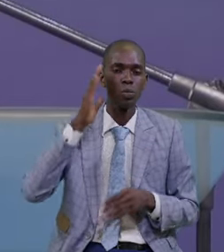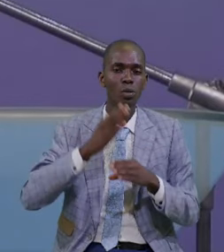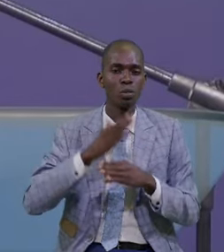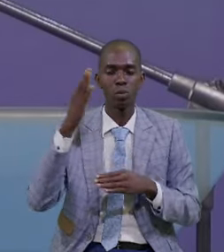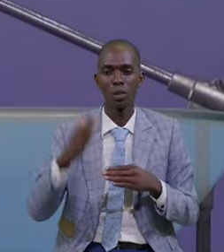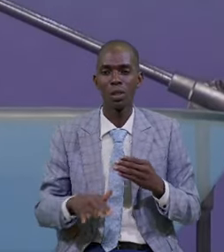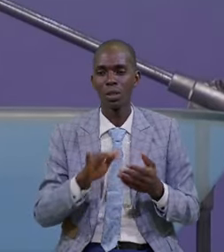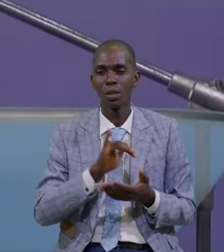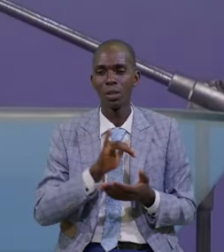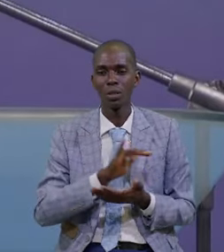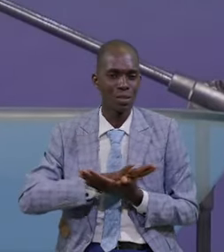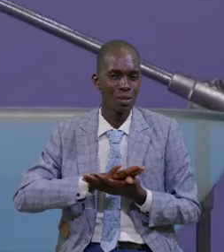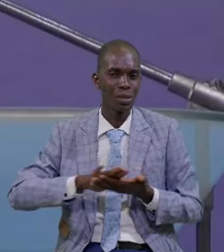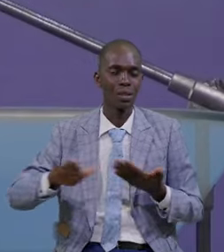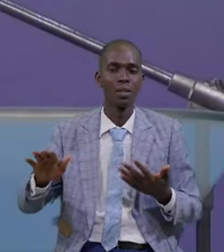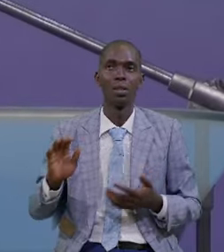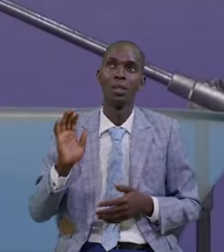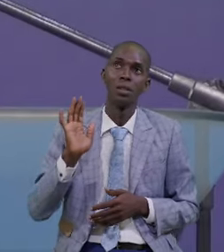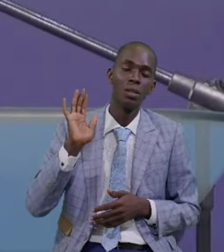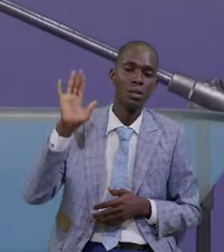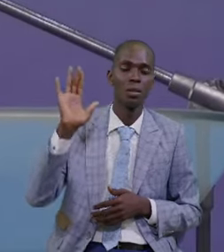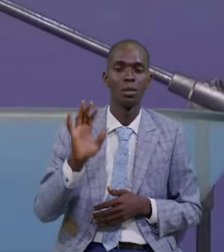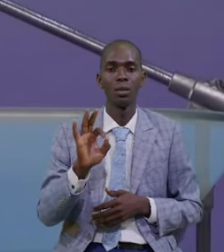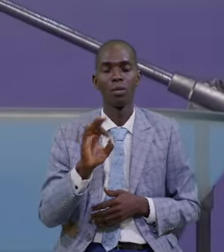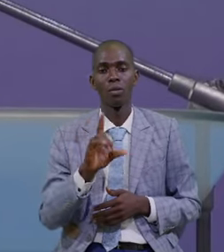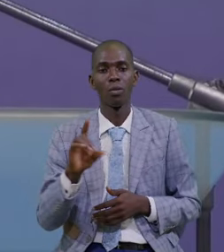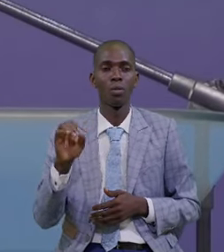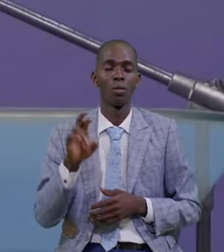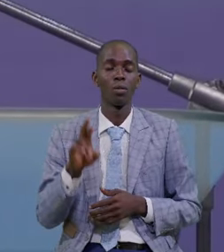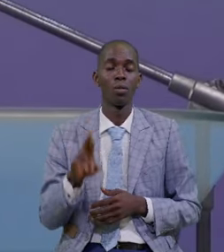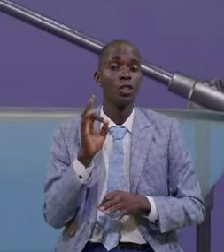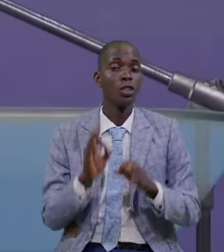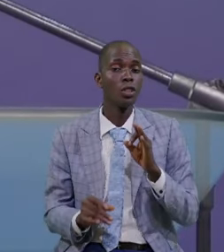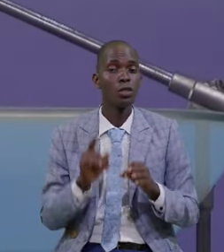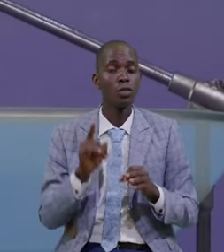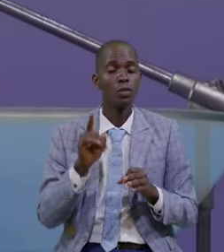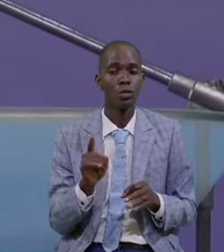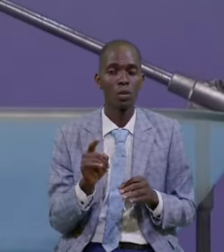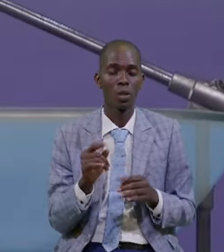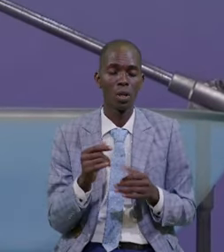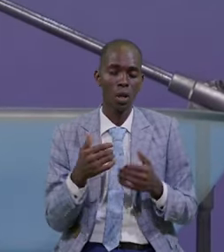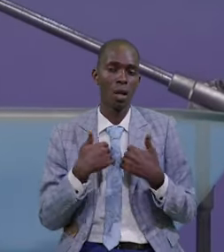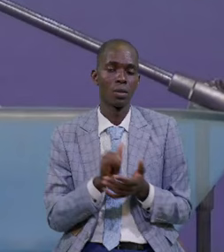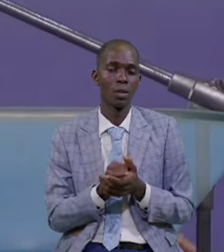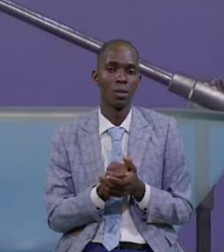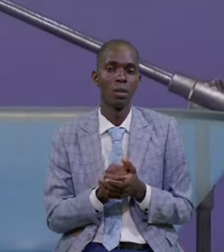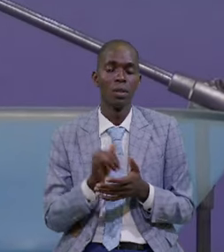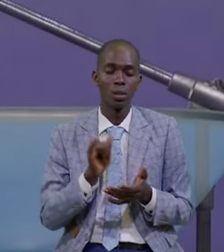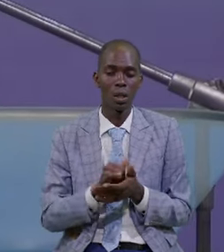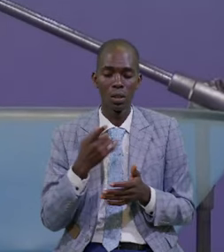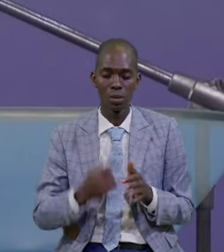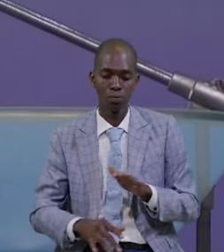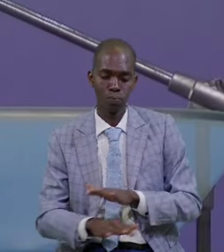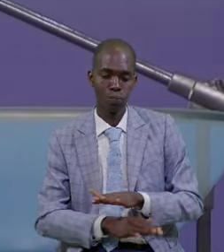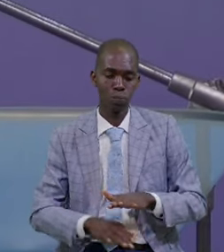purge his floor. If you have that the very floor, the bottom of your